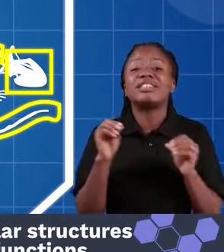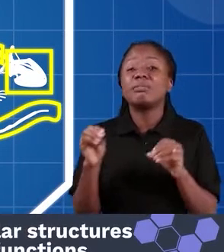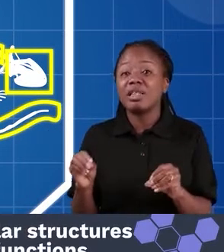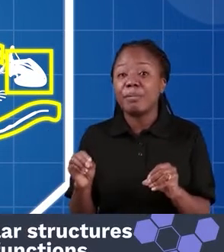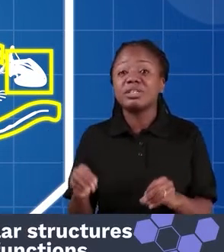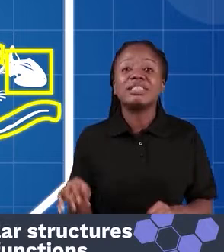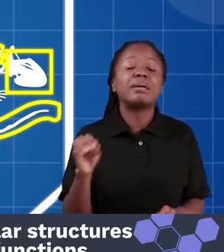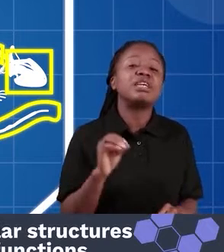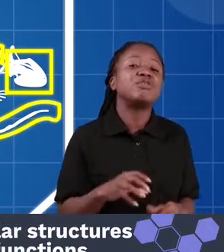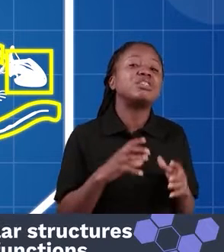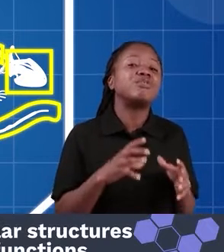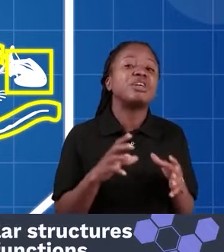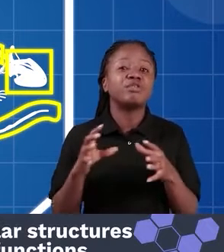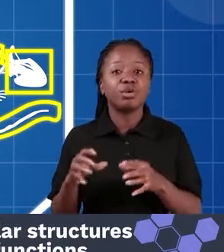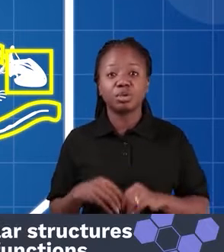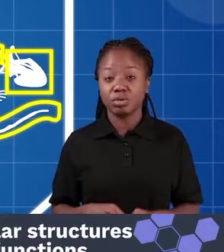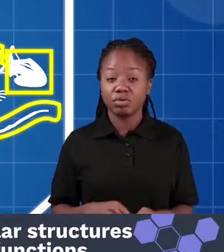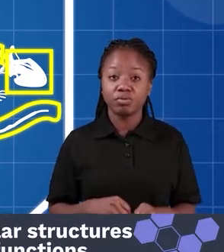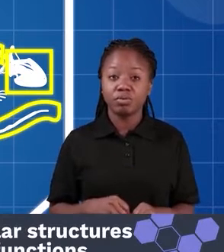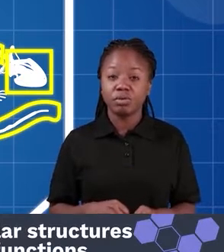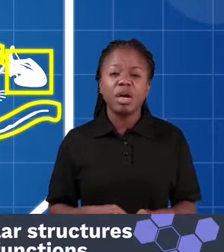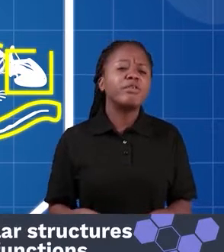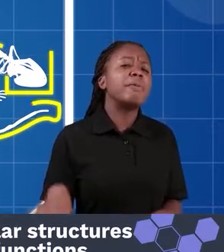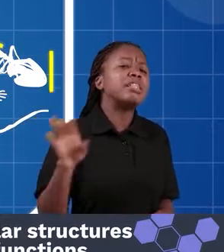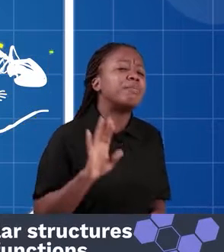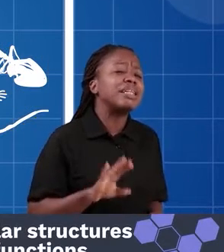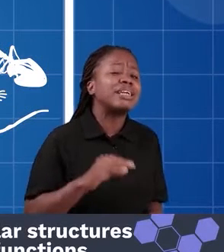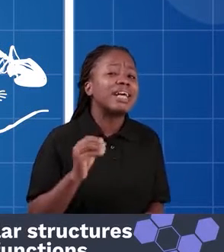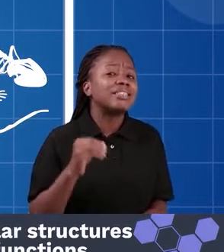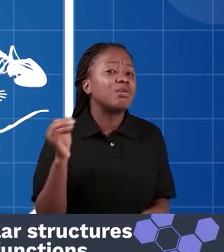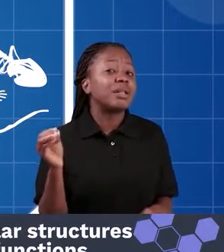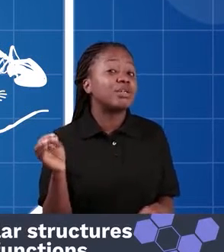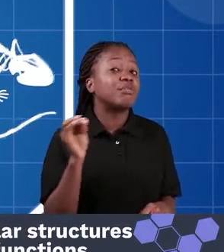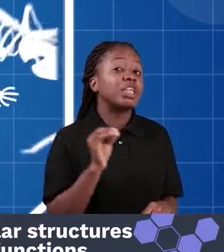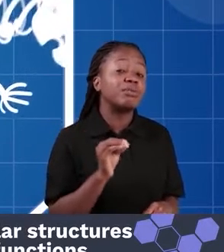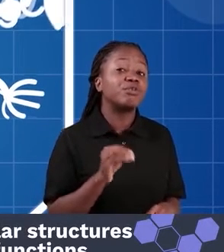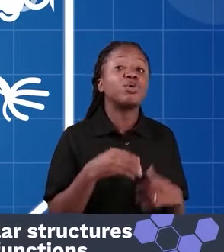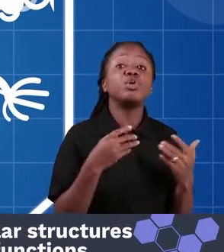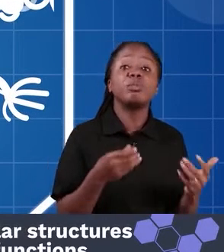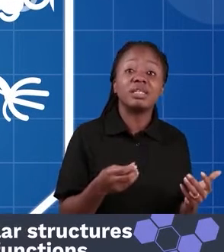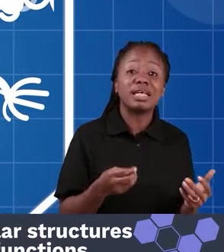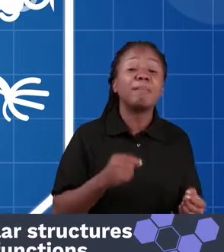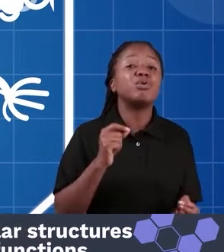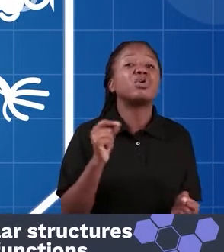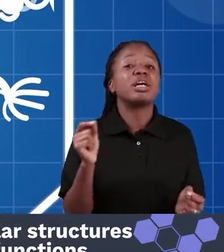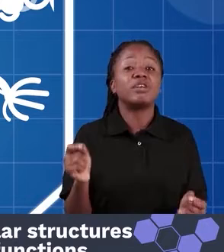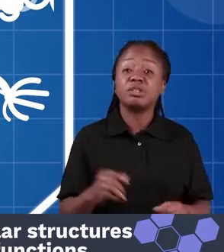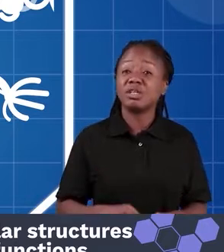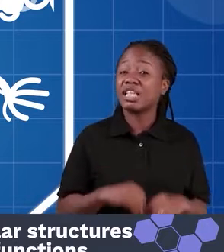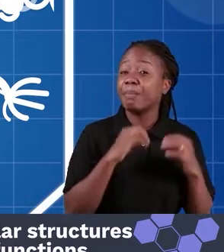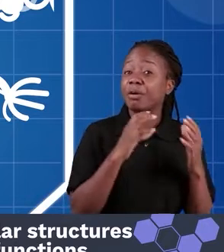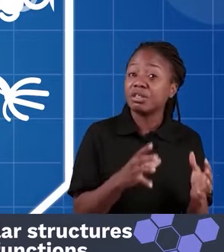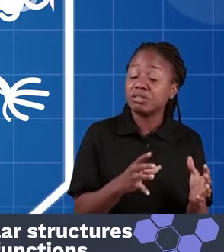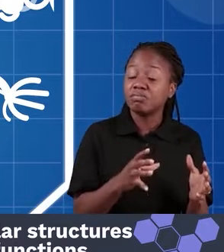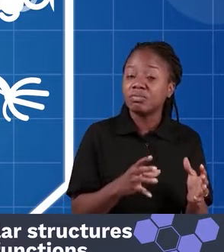that are similar but adapted for different functions. Remember the pentadactyl plan of limbs for humans and most other